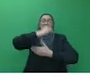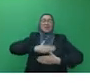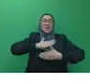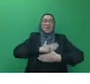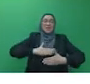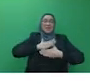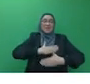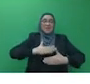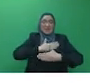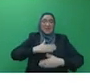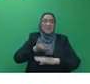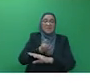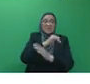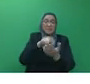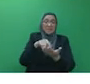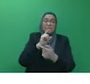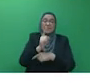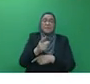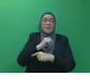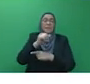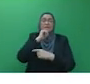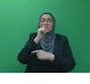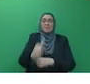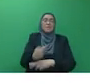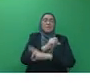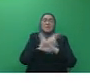uh but now everything's closed paul